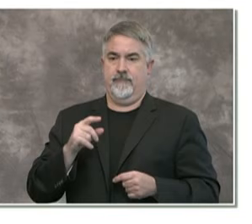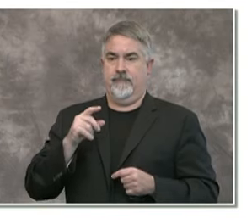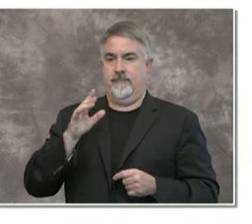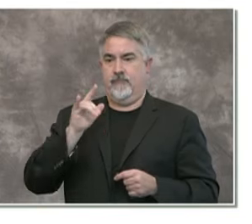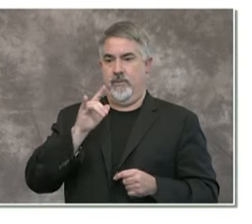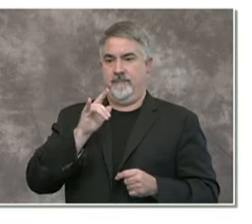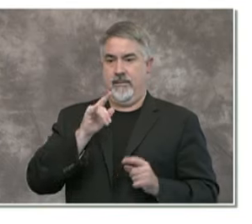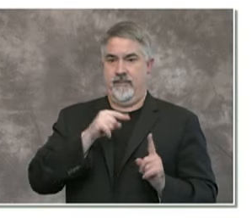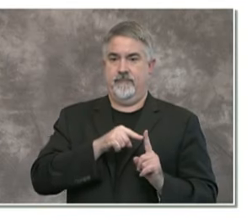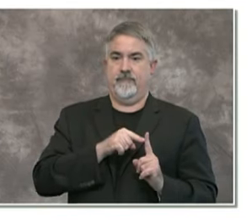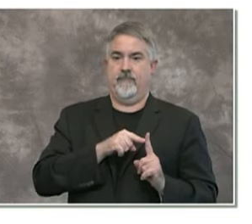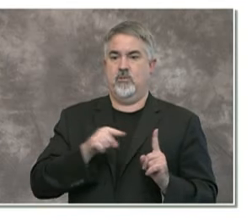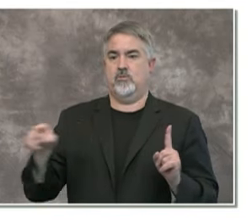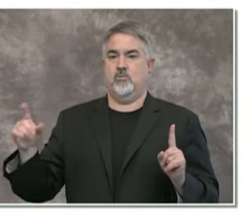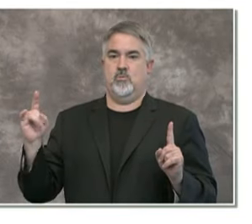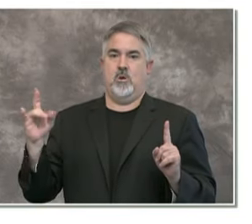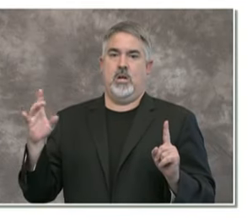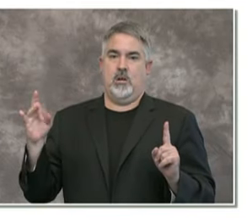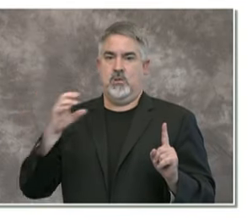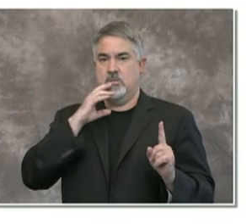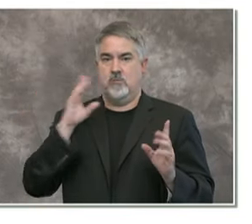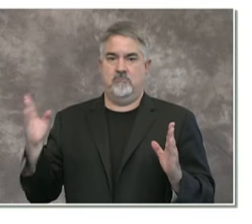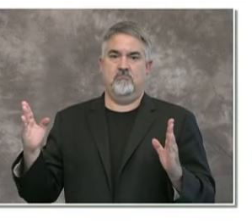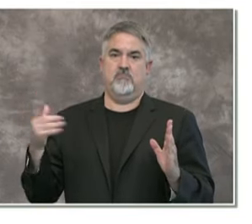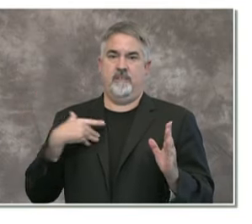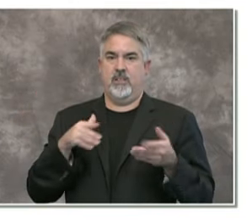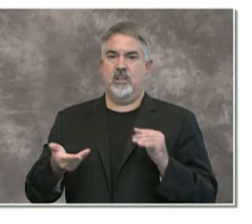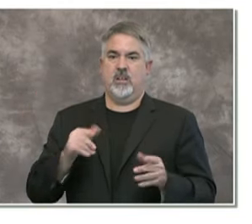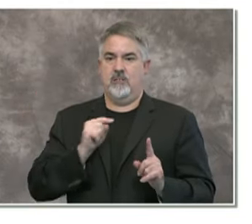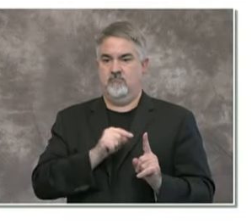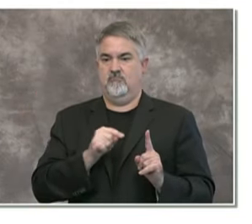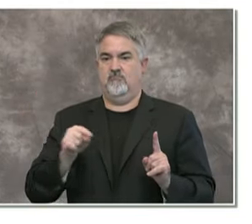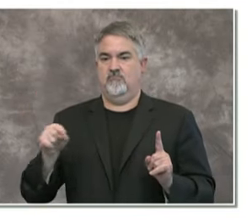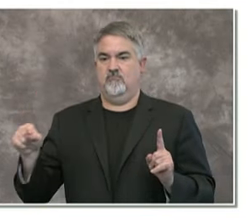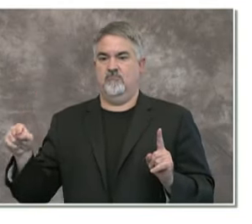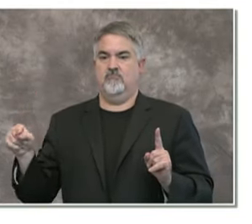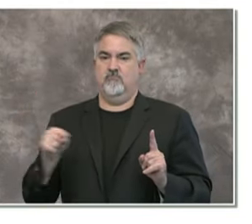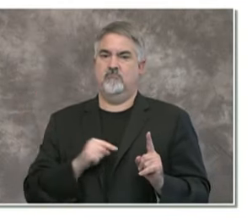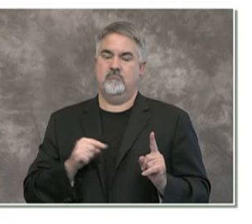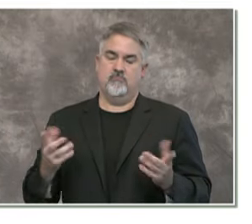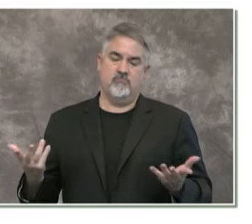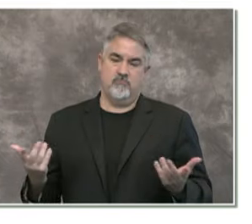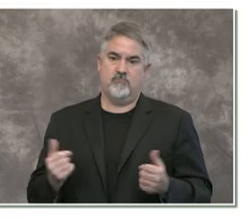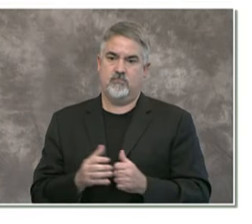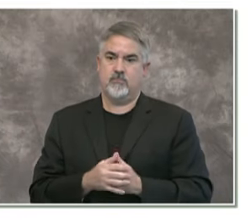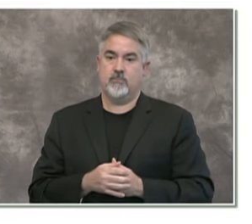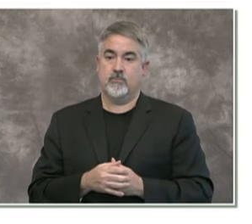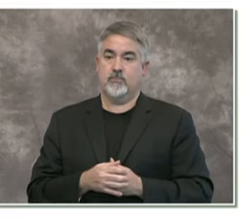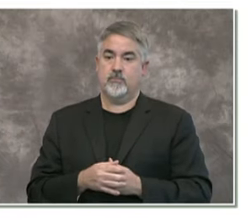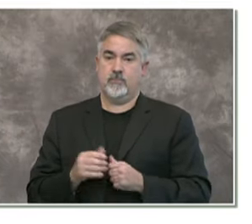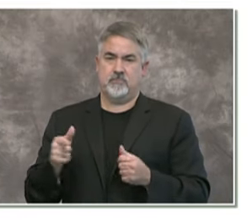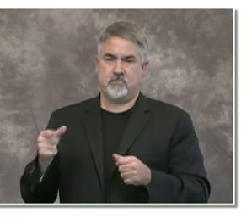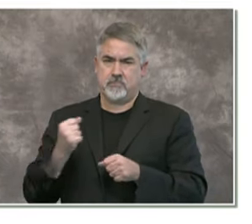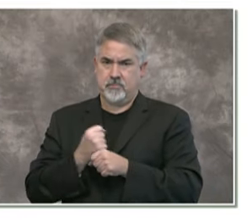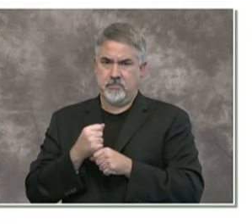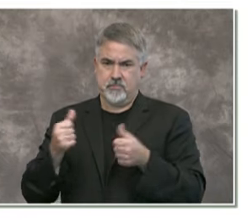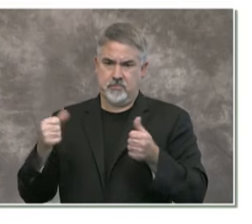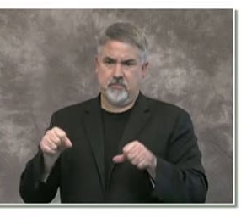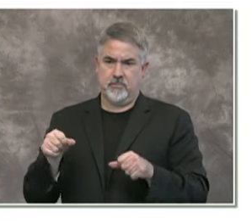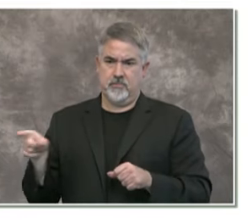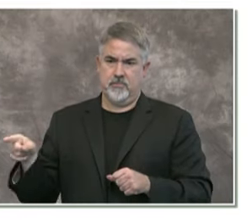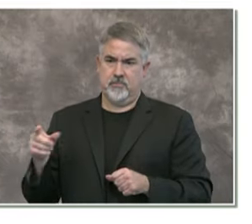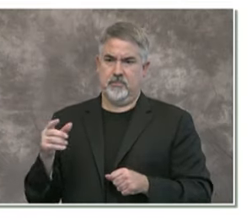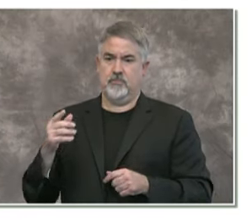years of age for the 36 deaths. And we post this information on our website at the end of the day each